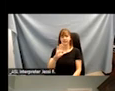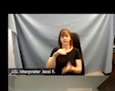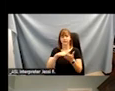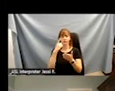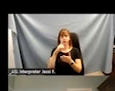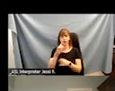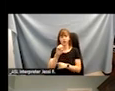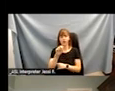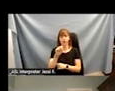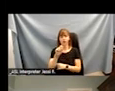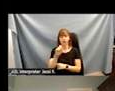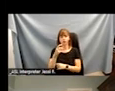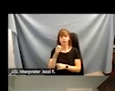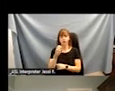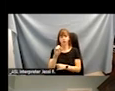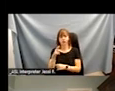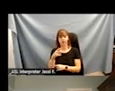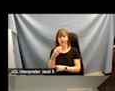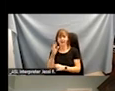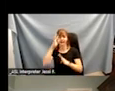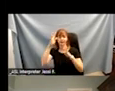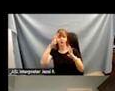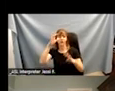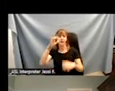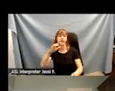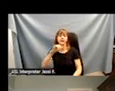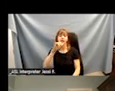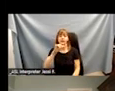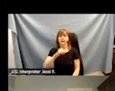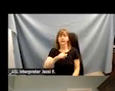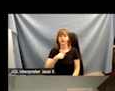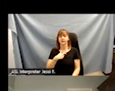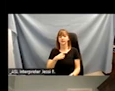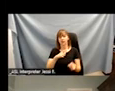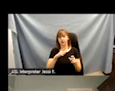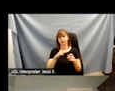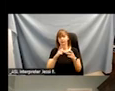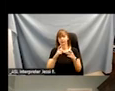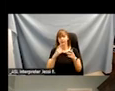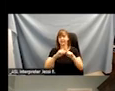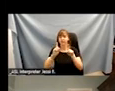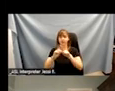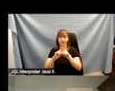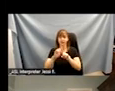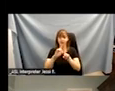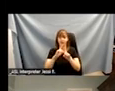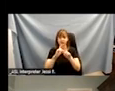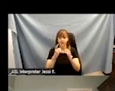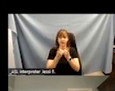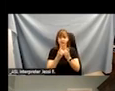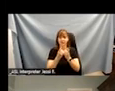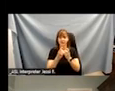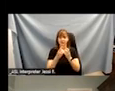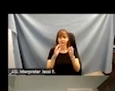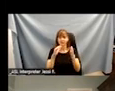is we work with students from all the colleges across the university, and we provide a variety of programs and resources to